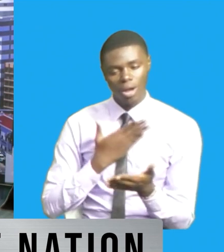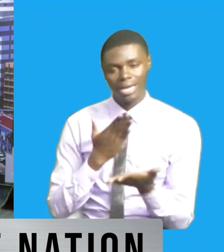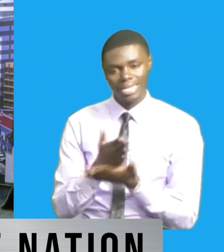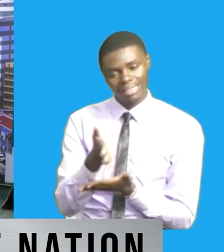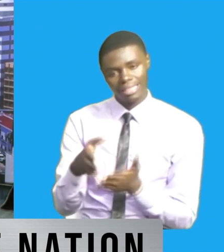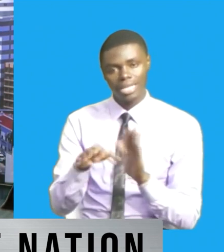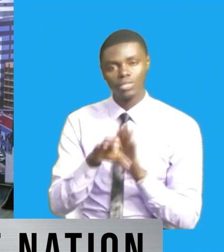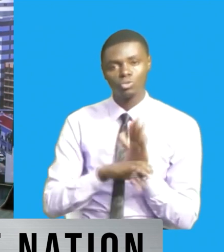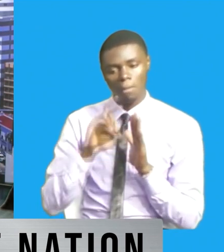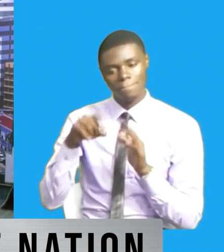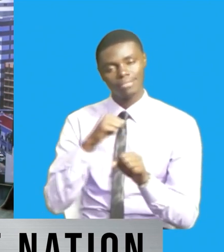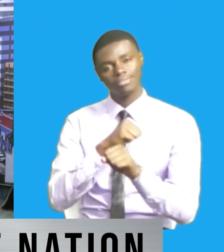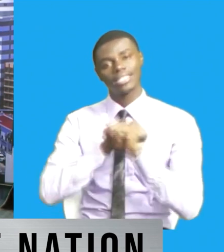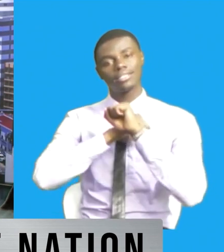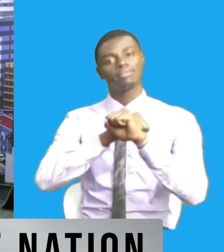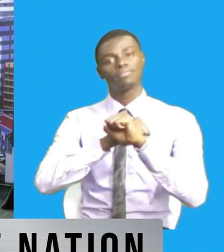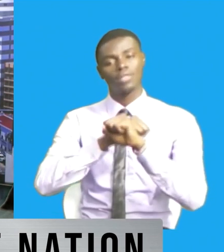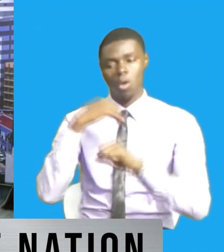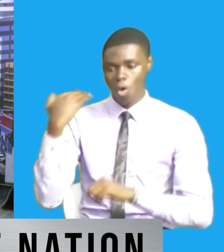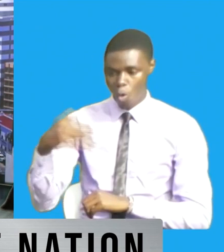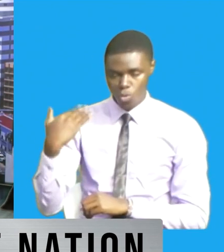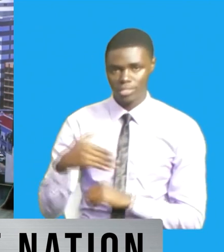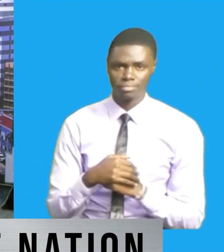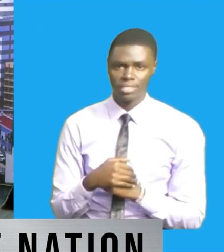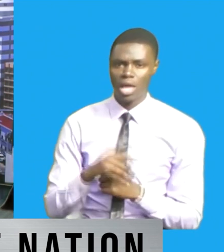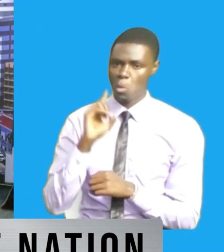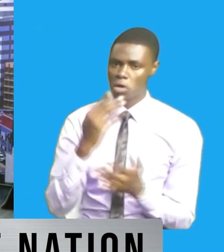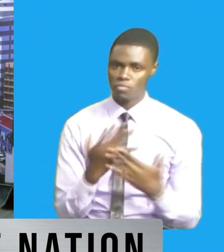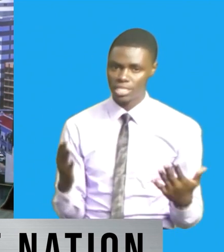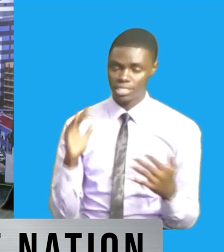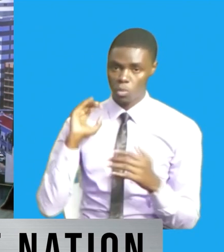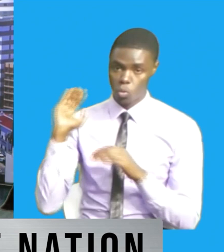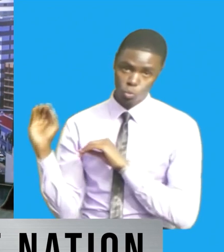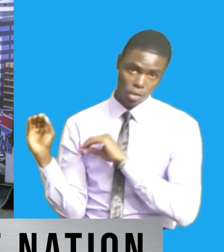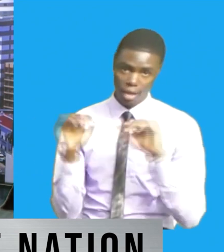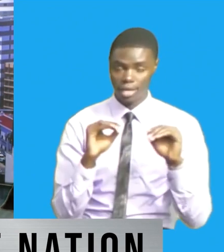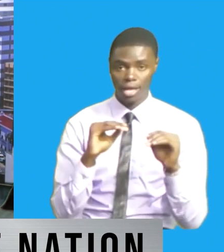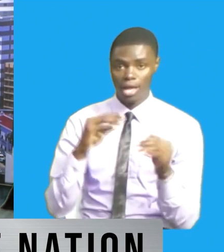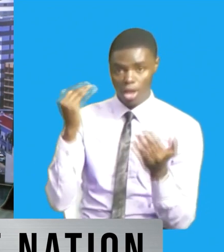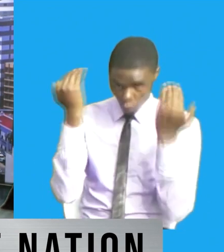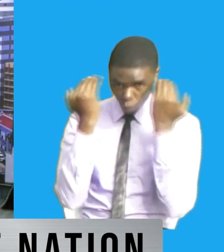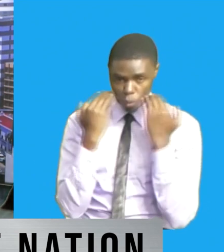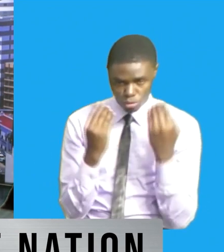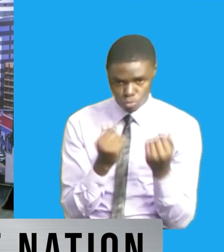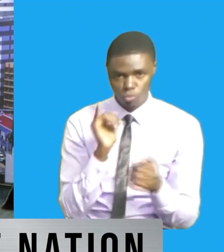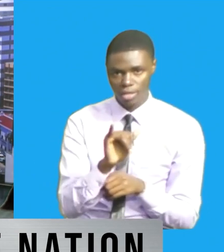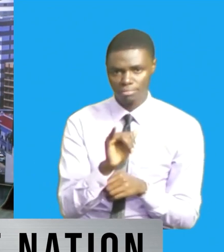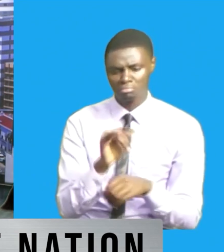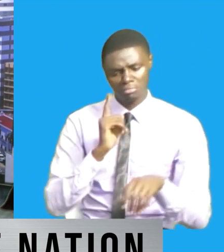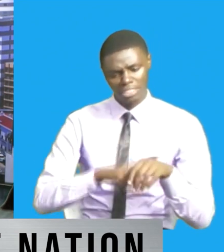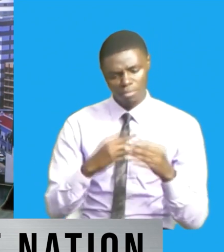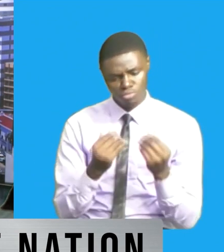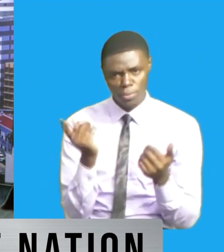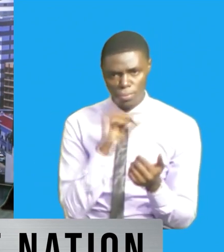in the constitution, we have to defend them. Okay. Always possible. One of those is going to court. We are going to court to sort that out. When that is